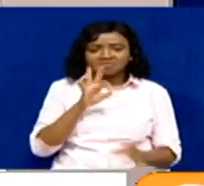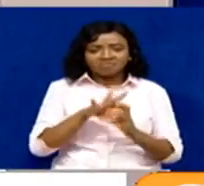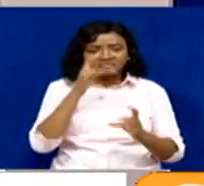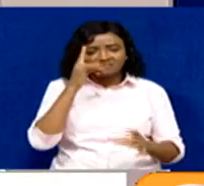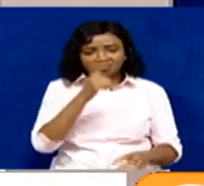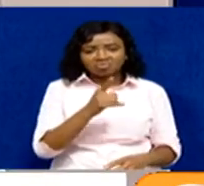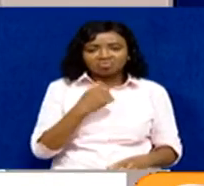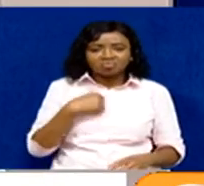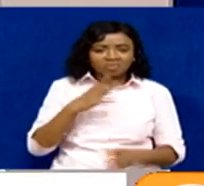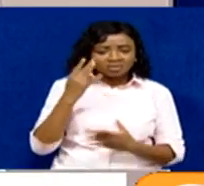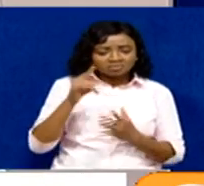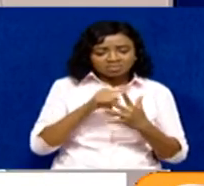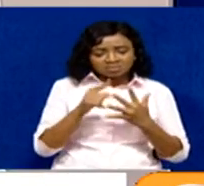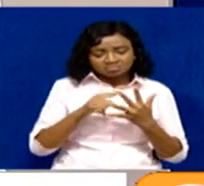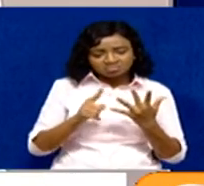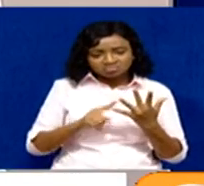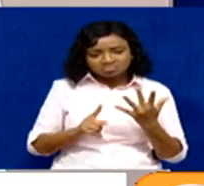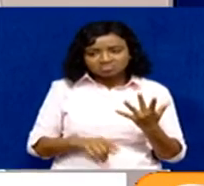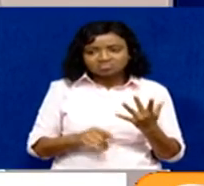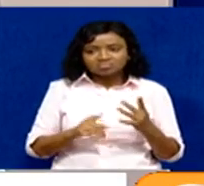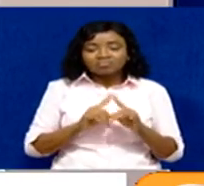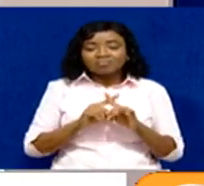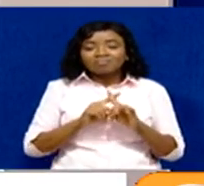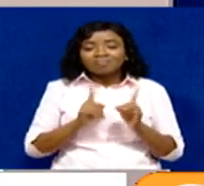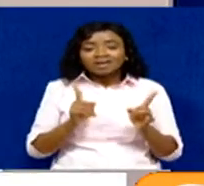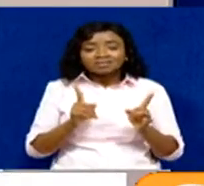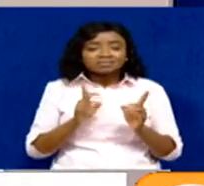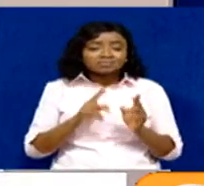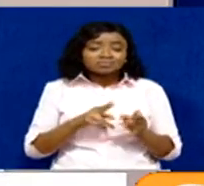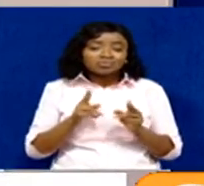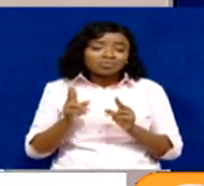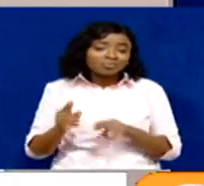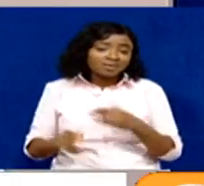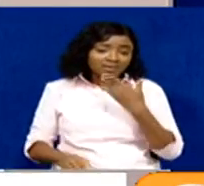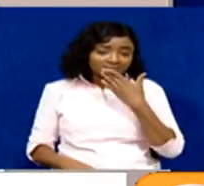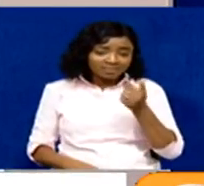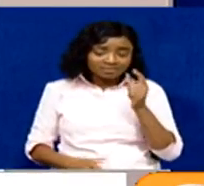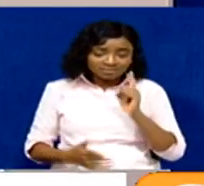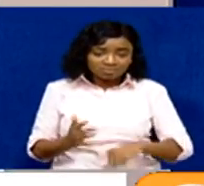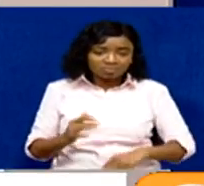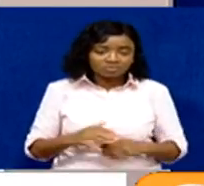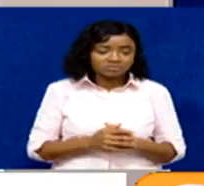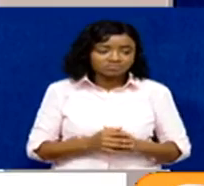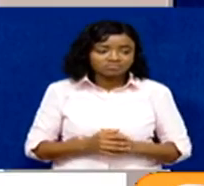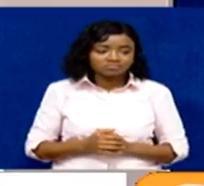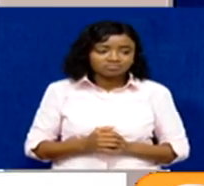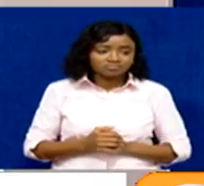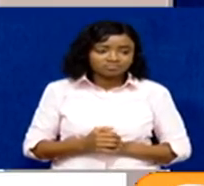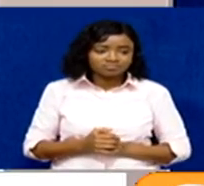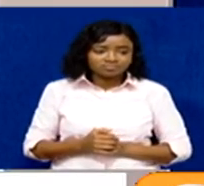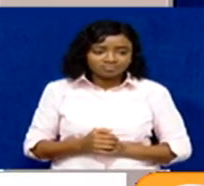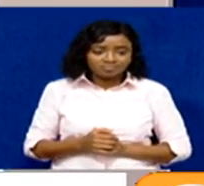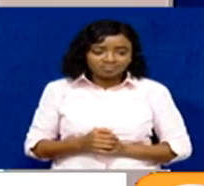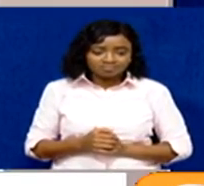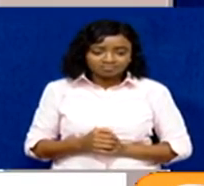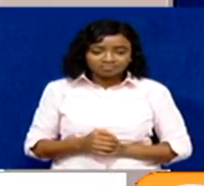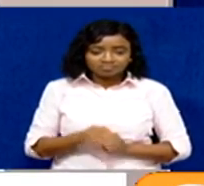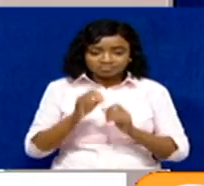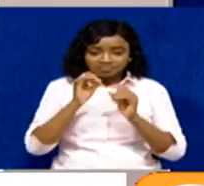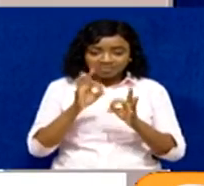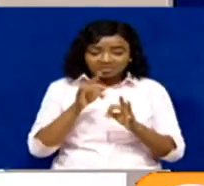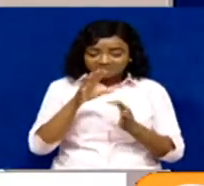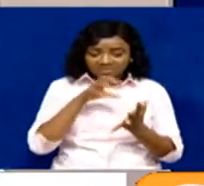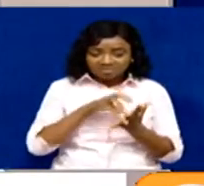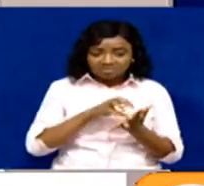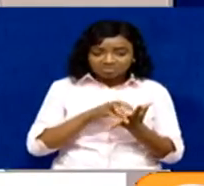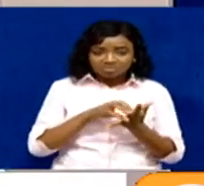is what we expect, this is what we want. But normally, when it is a situation of,